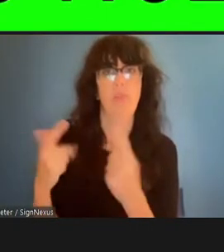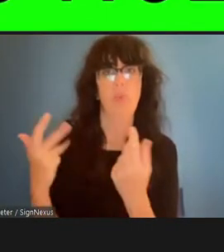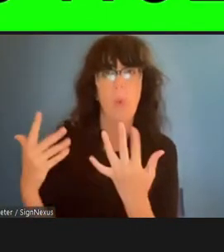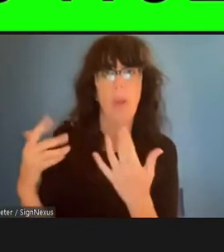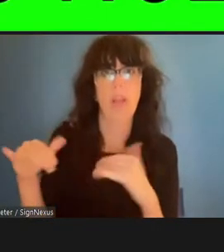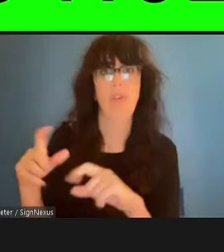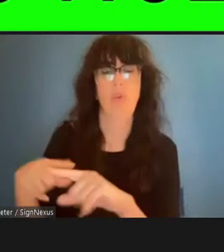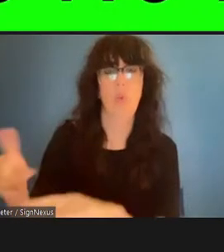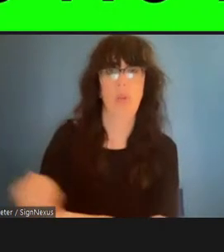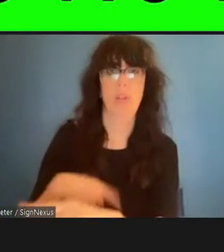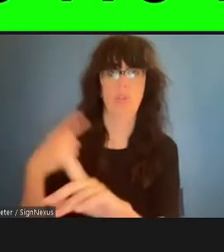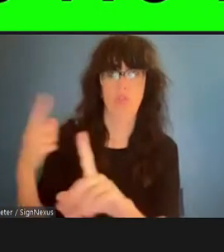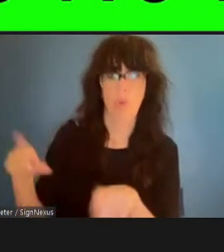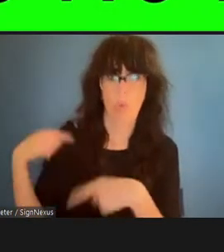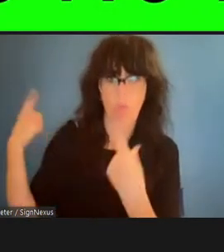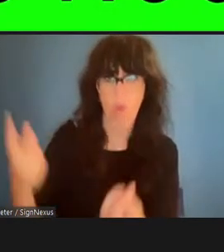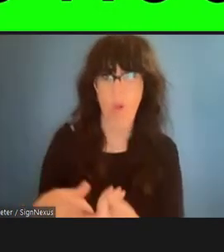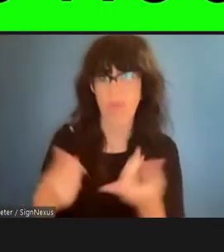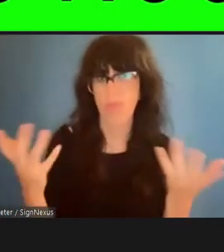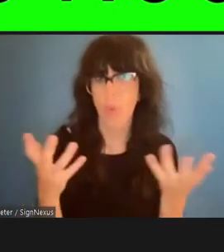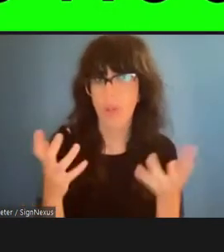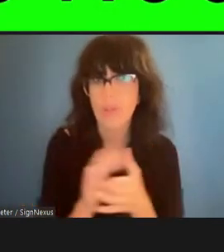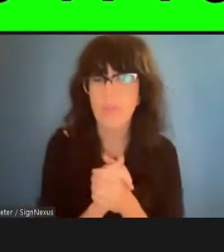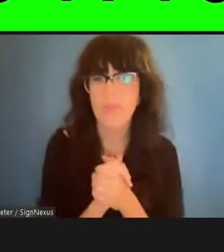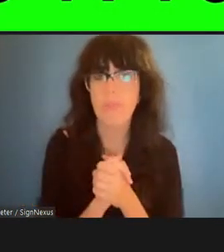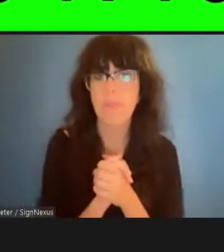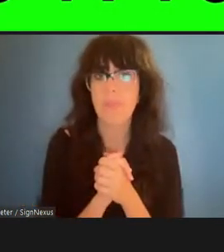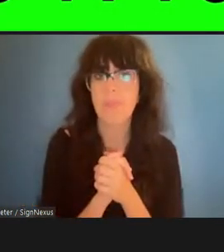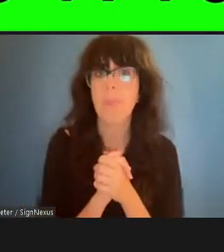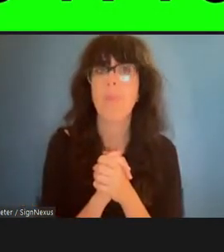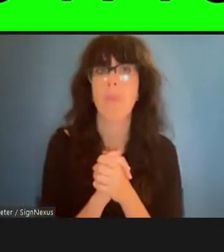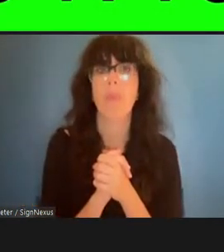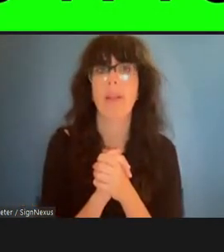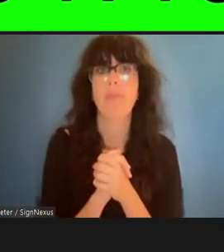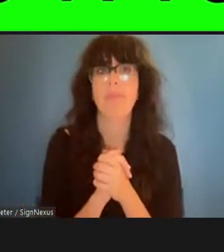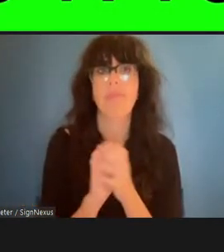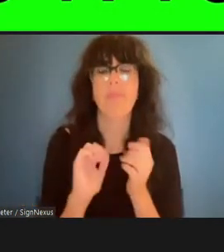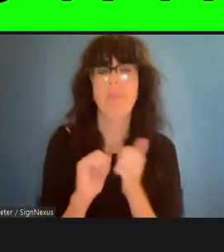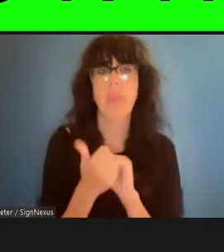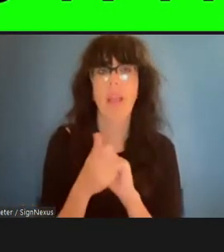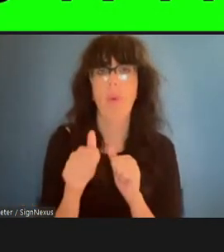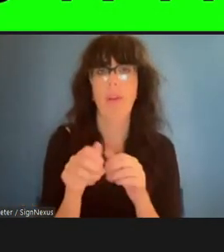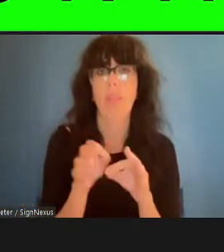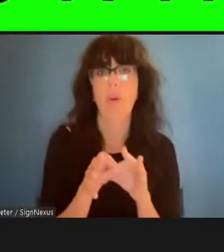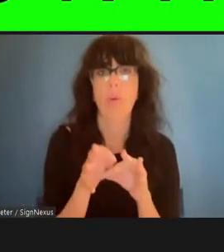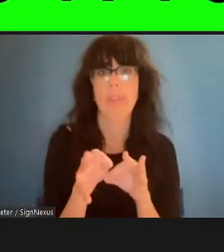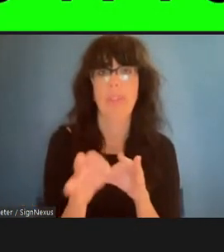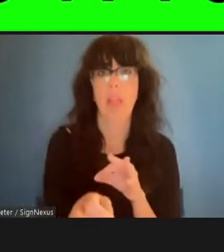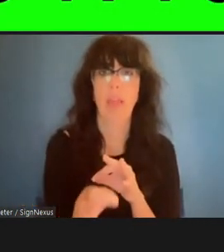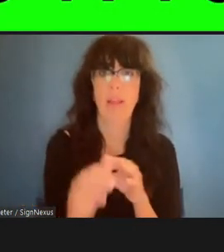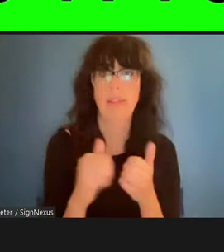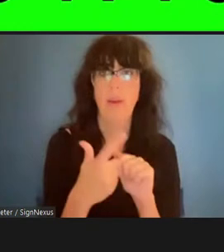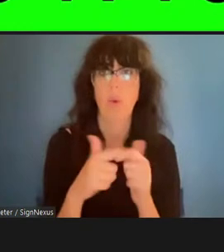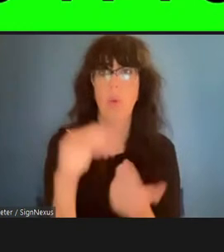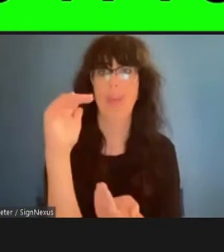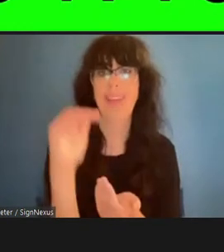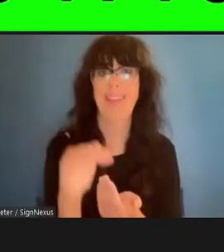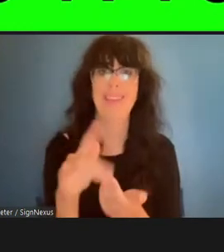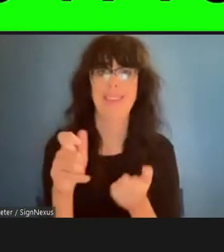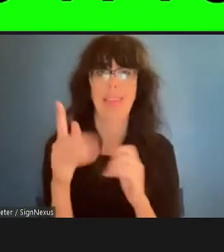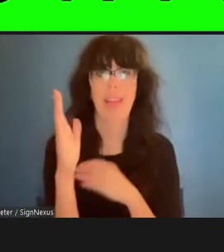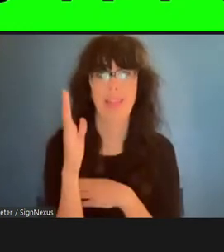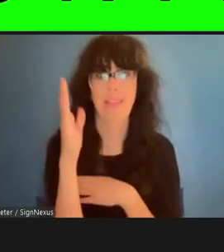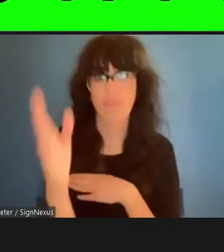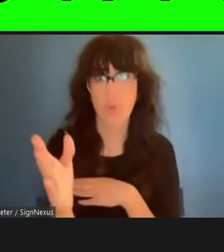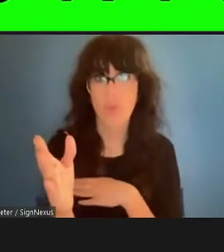congestion pricing and how can those delays be be lessened in the future people